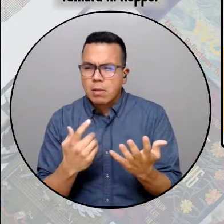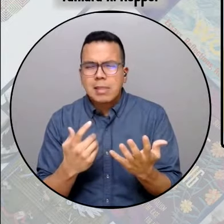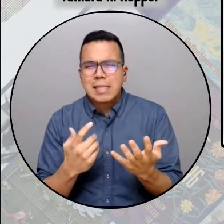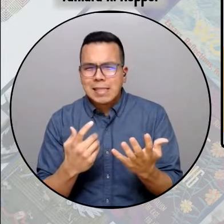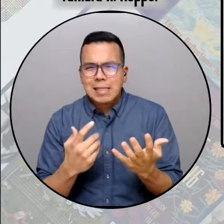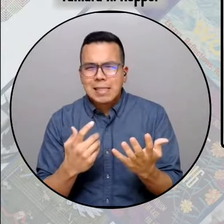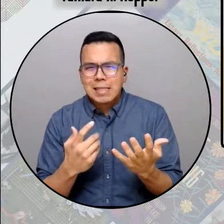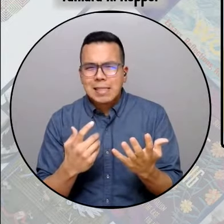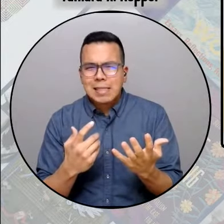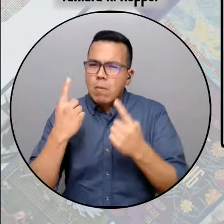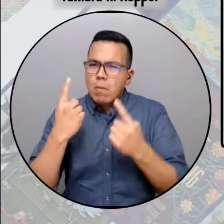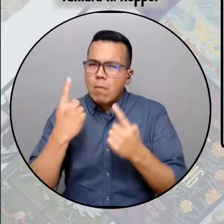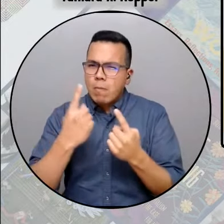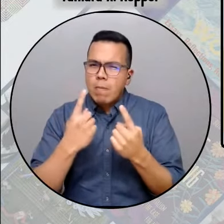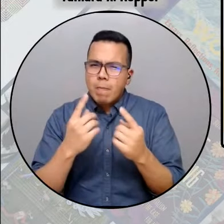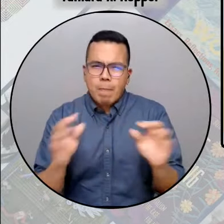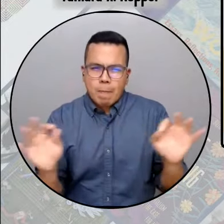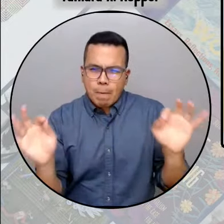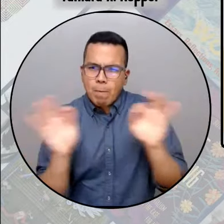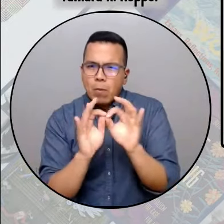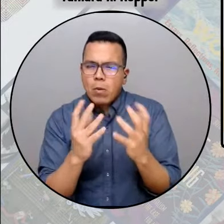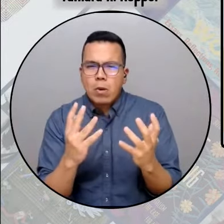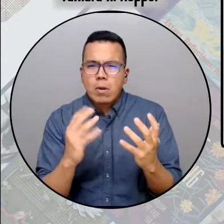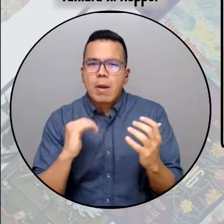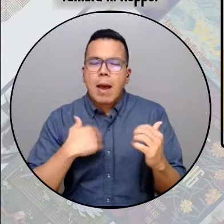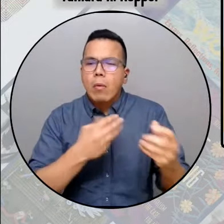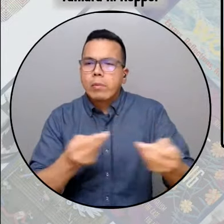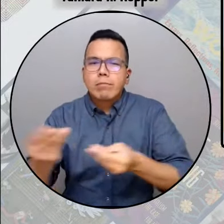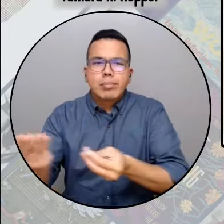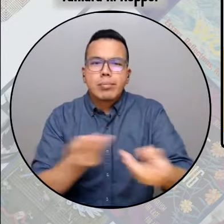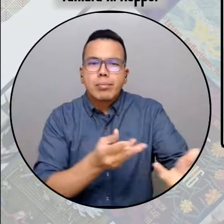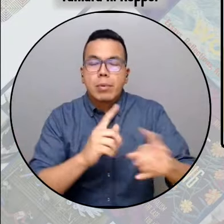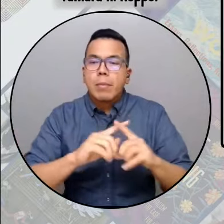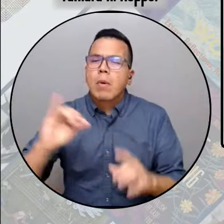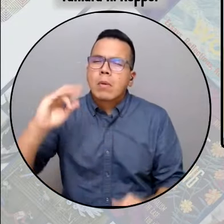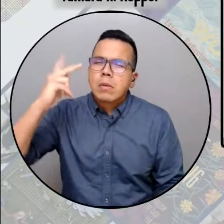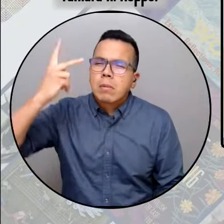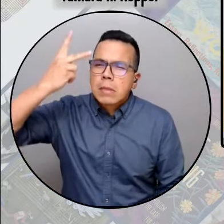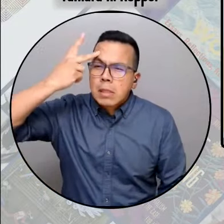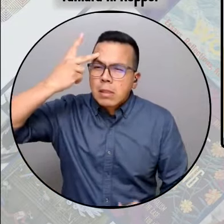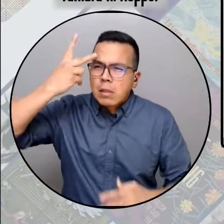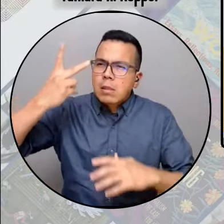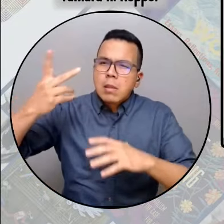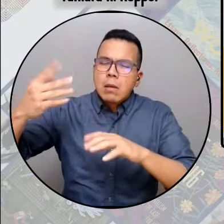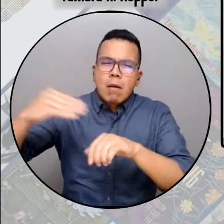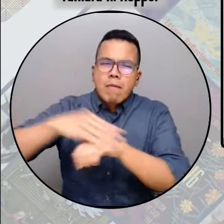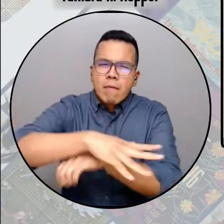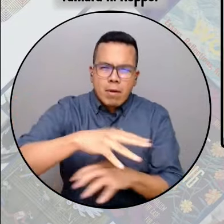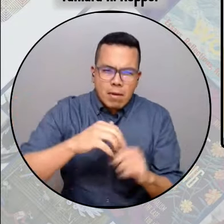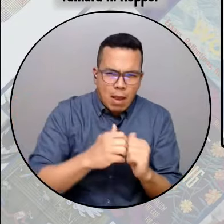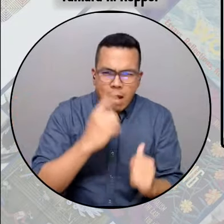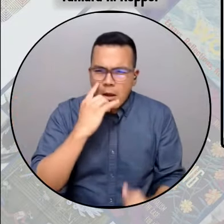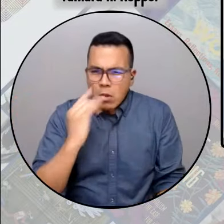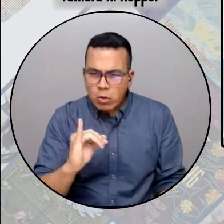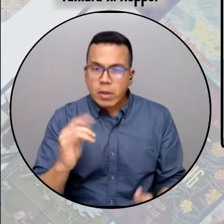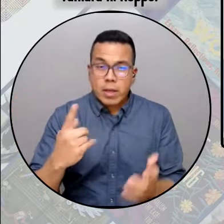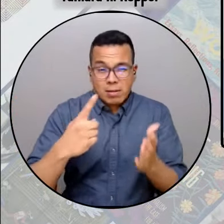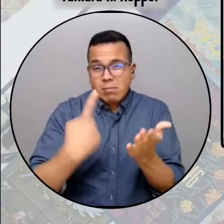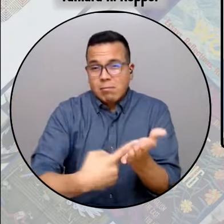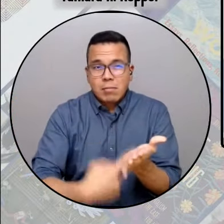across conversations, but also thinking about the kind of political stakes of our efforts. So